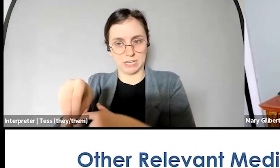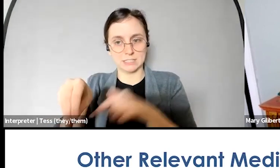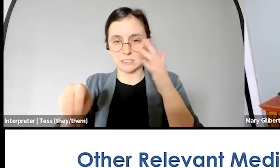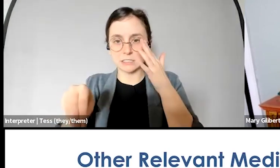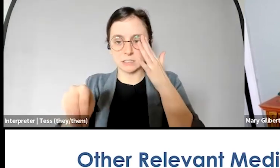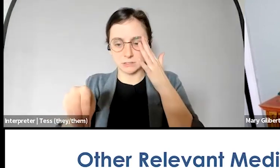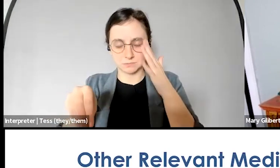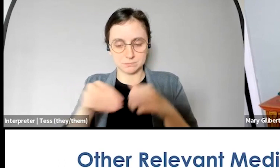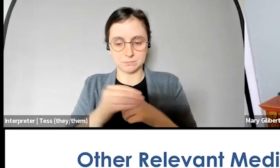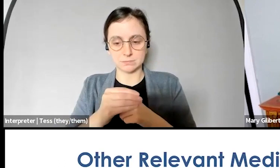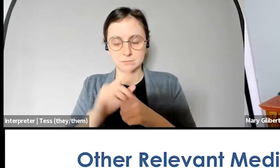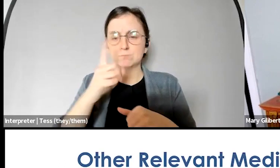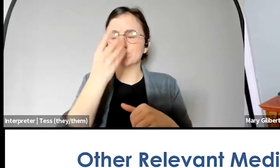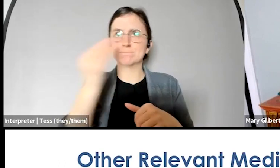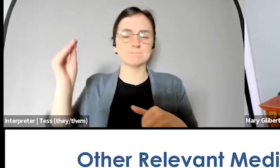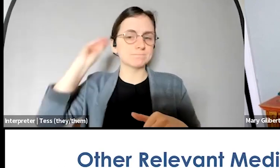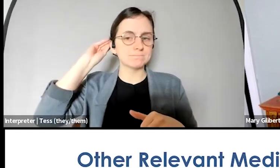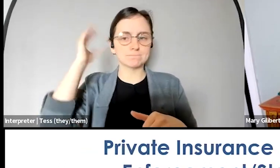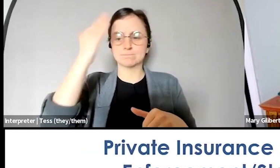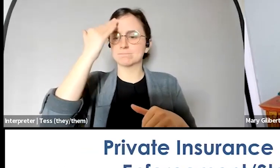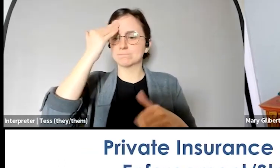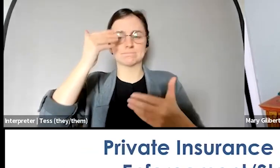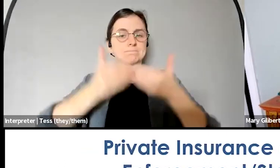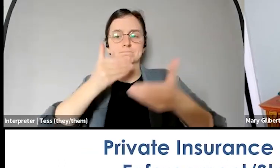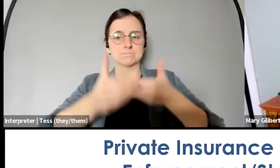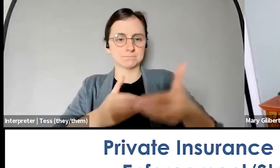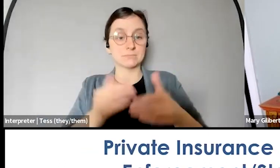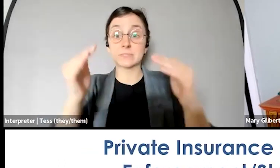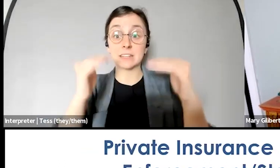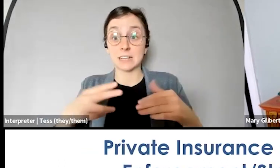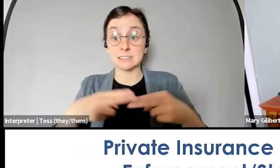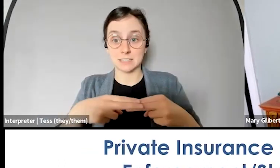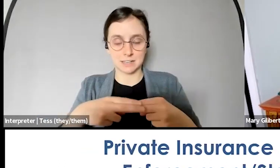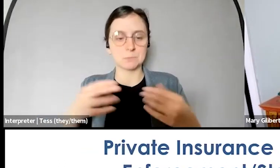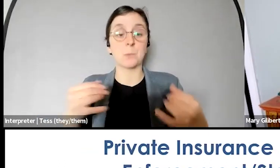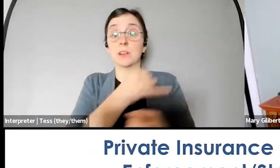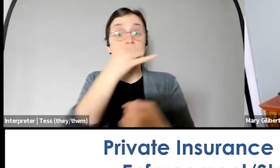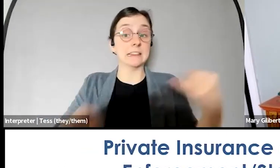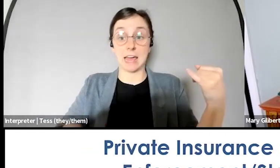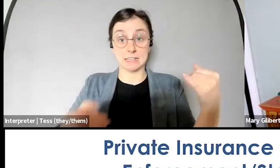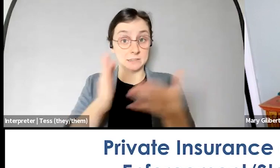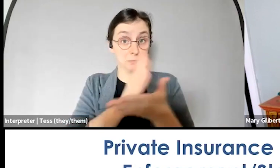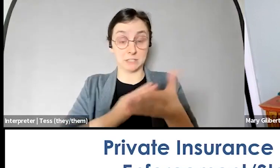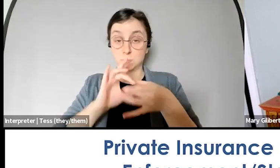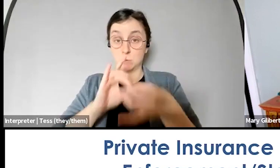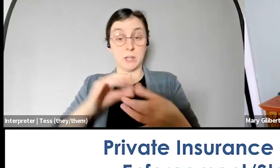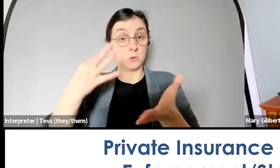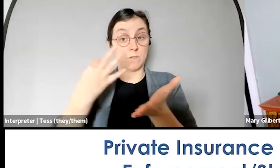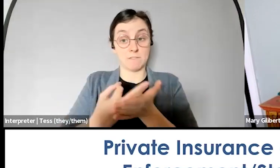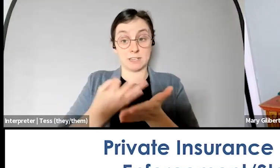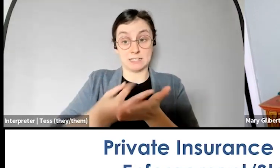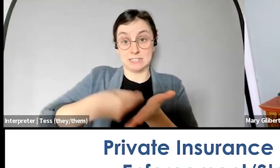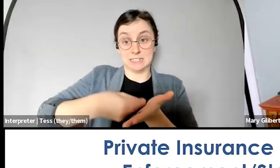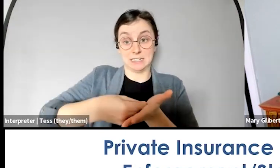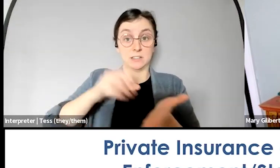we go forward. Next slide, please. The last piece of the funding